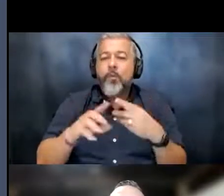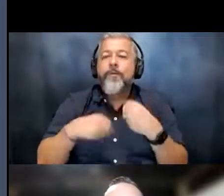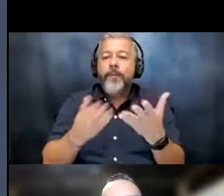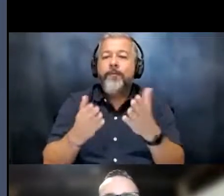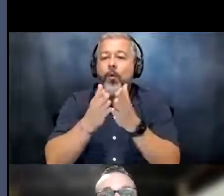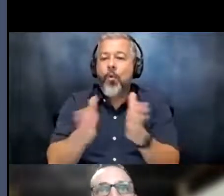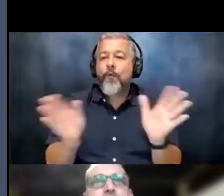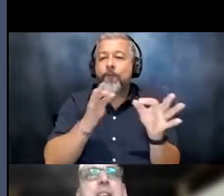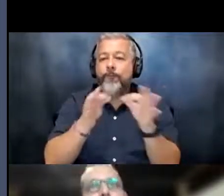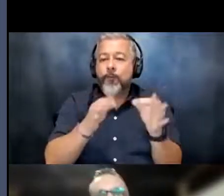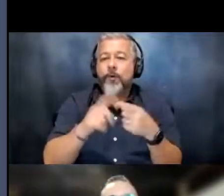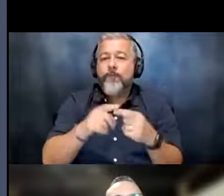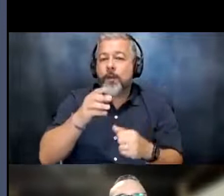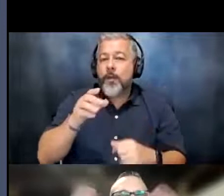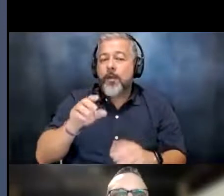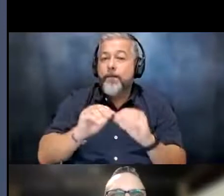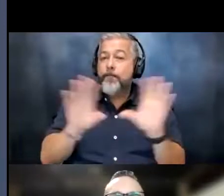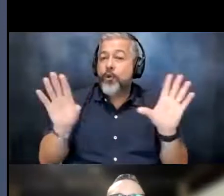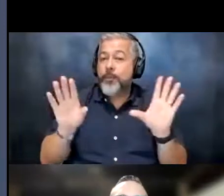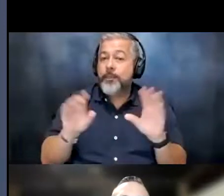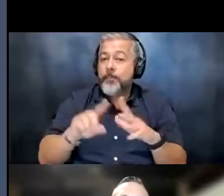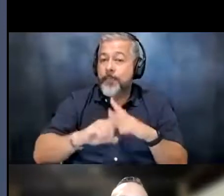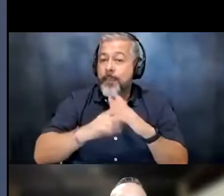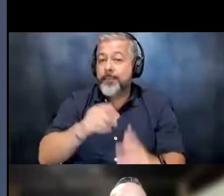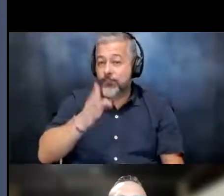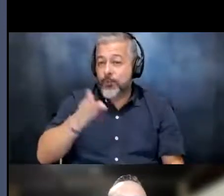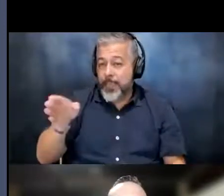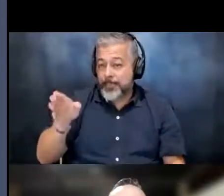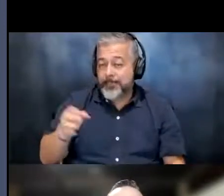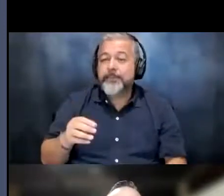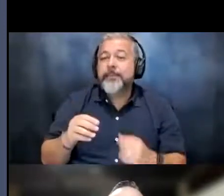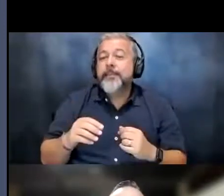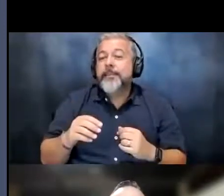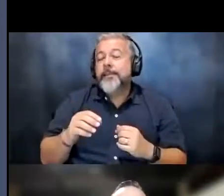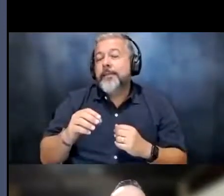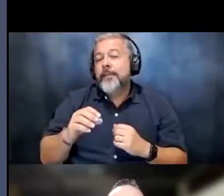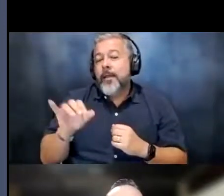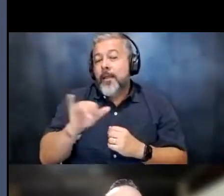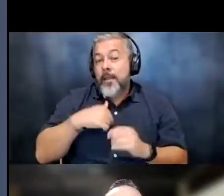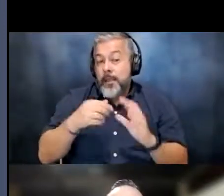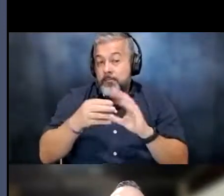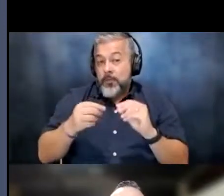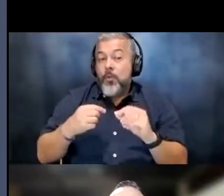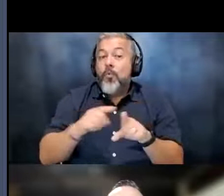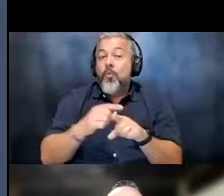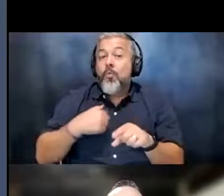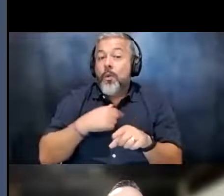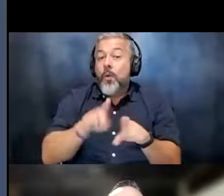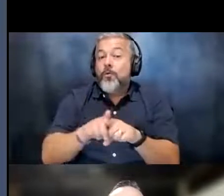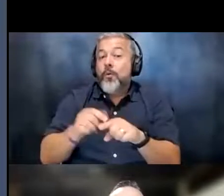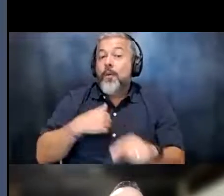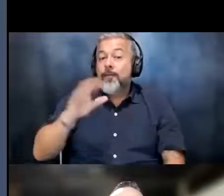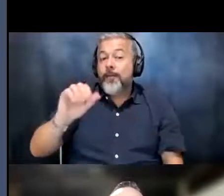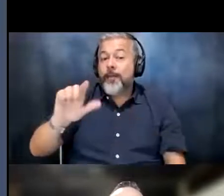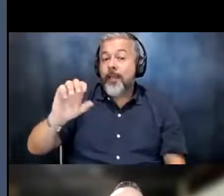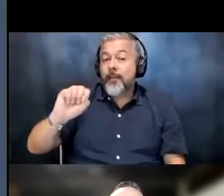Brilliant Beginnings. So the big picture, the initiative. And as I mentioned, we have Calspark, so California Supporting